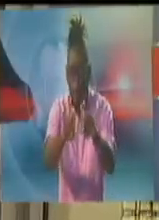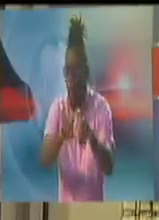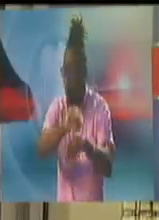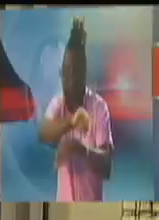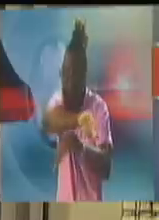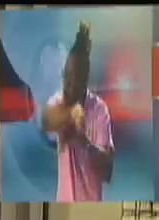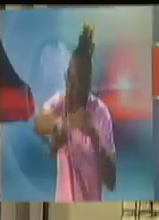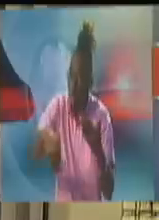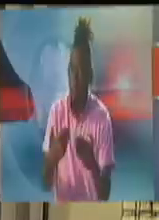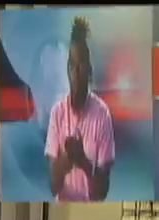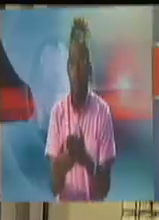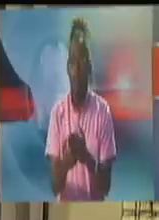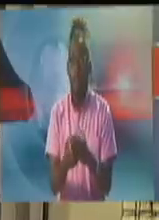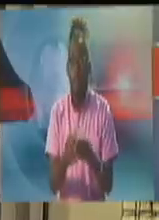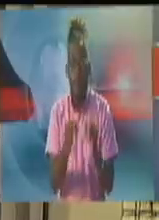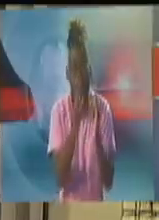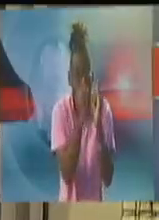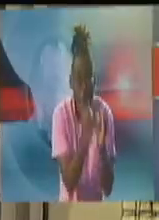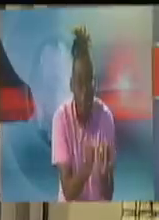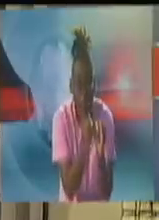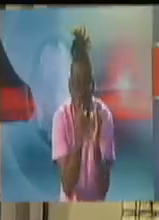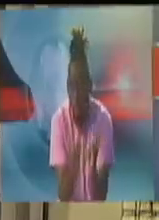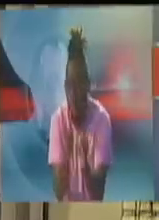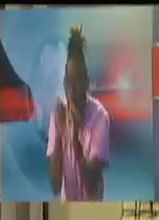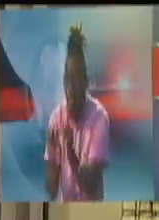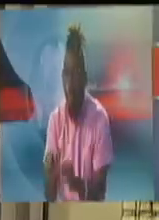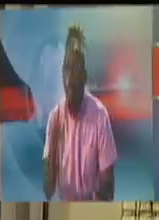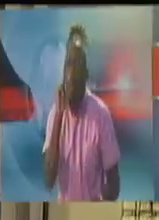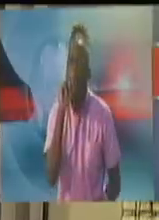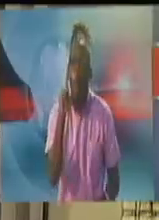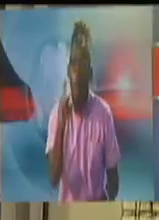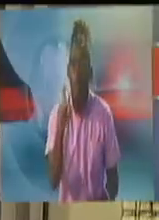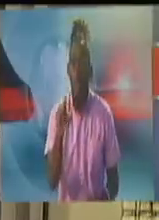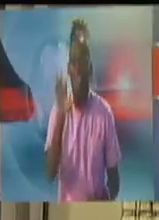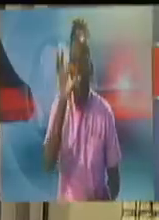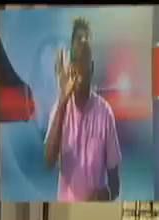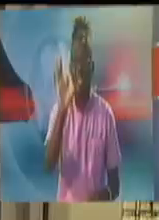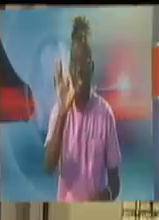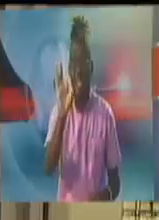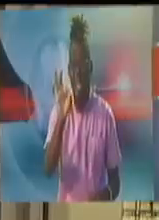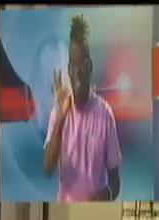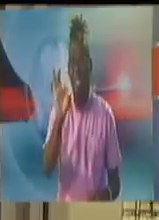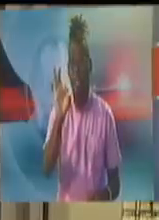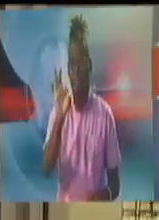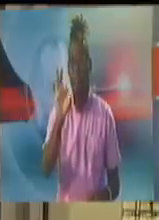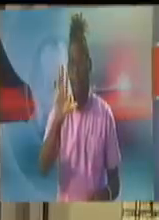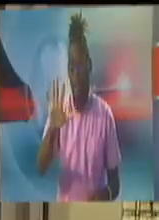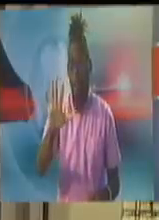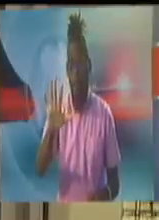individuals, is 1,195. So I hope that answers your first question. The number